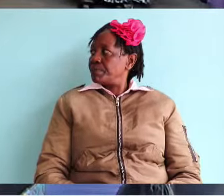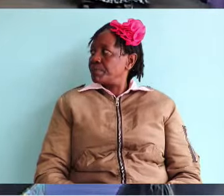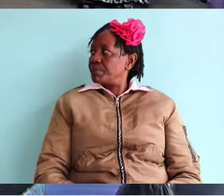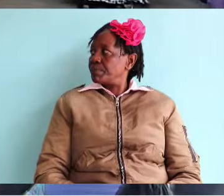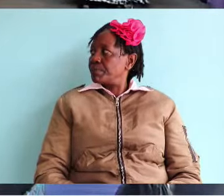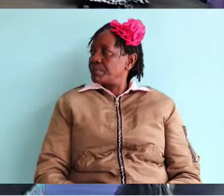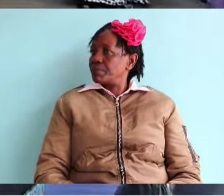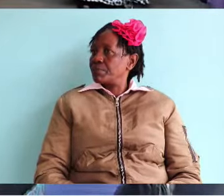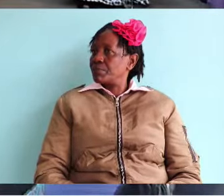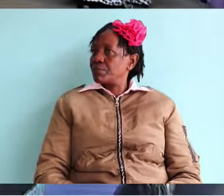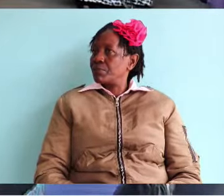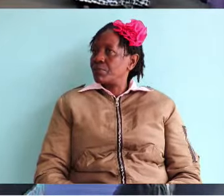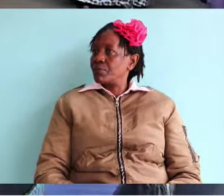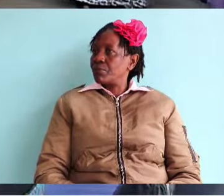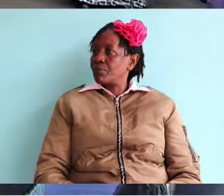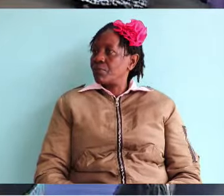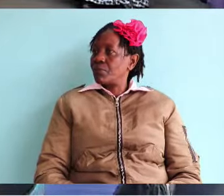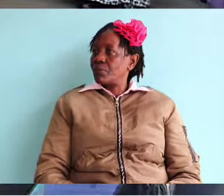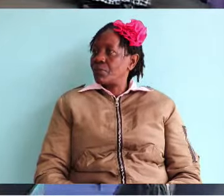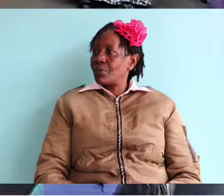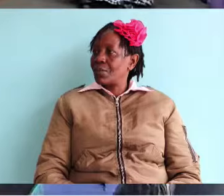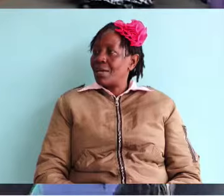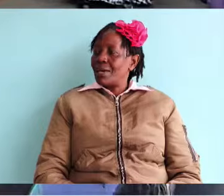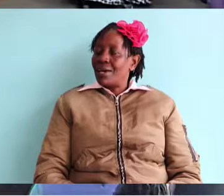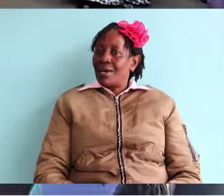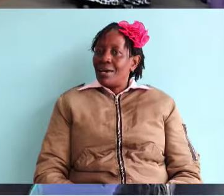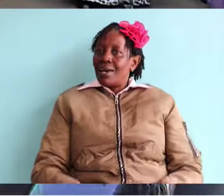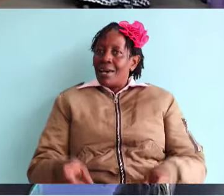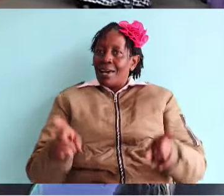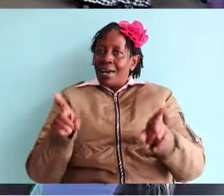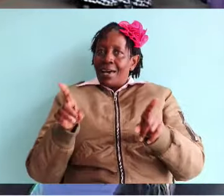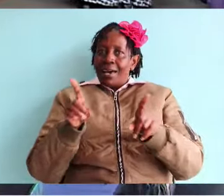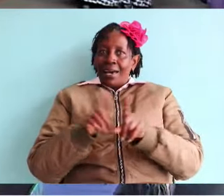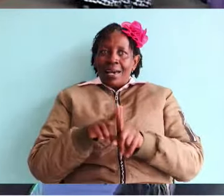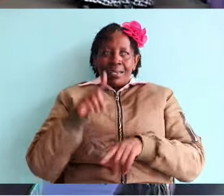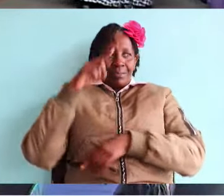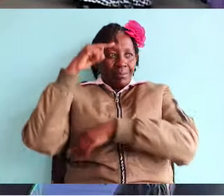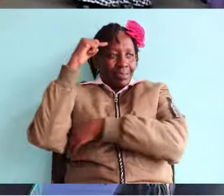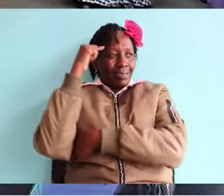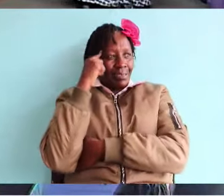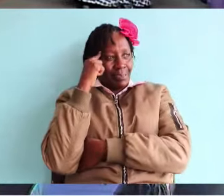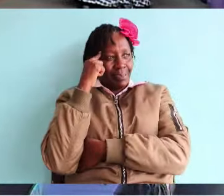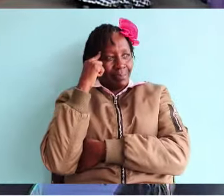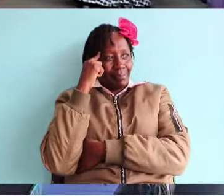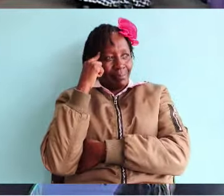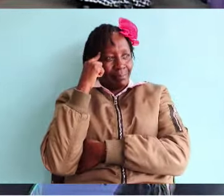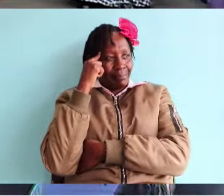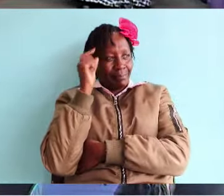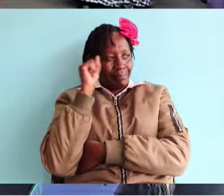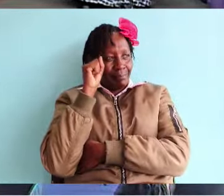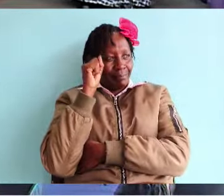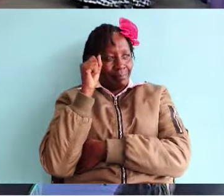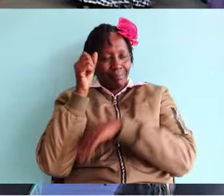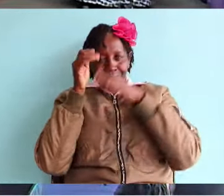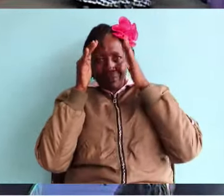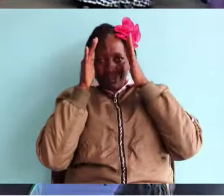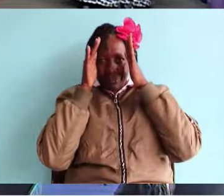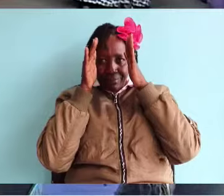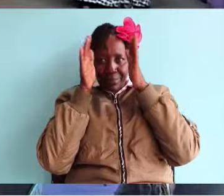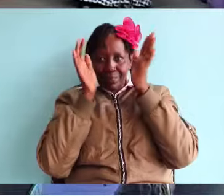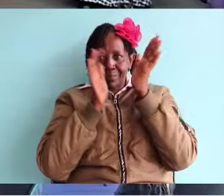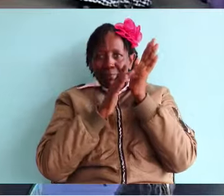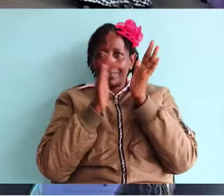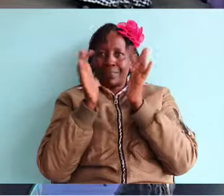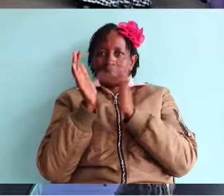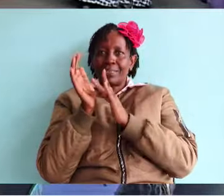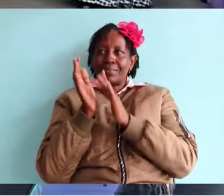As we reflect on these words, I pray we will turn our eyes to Jesus. Turn